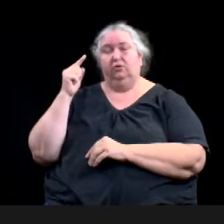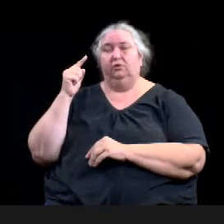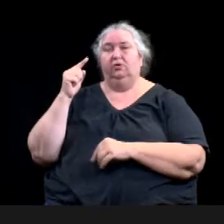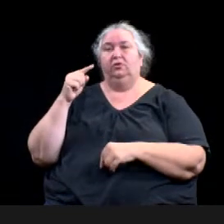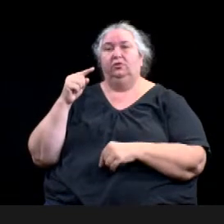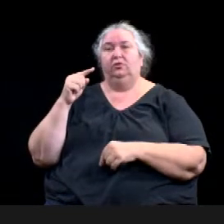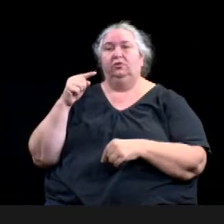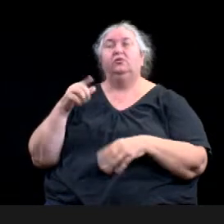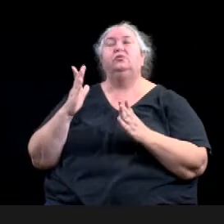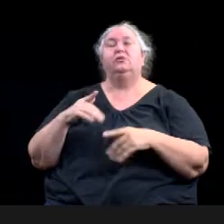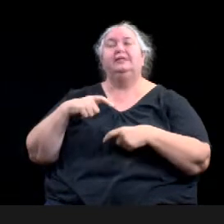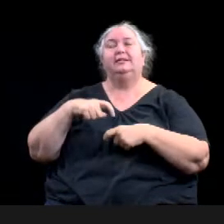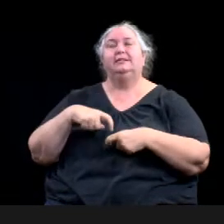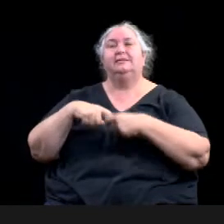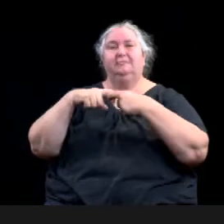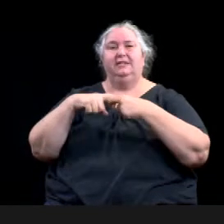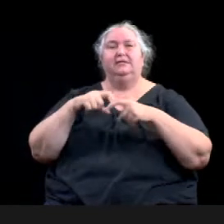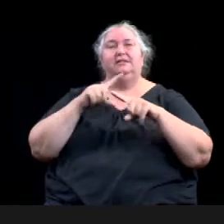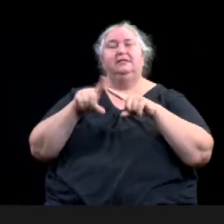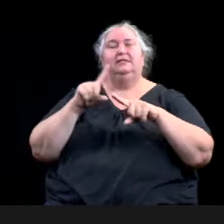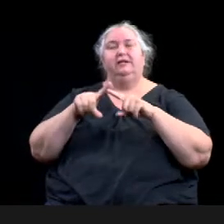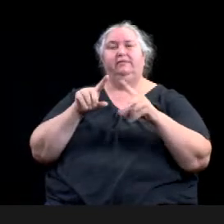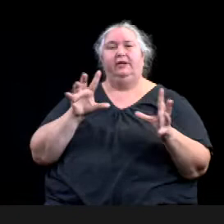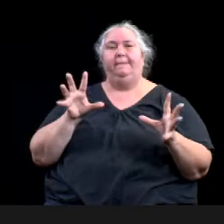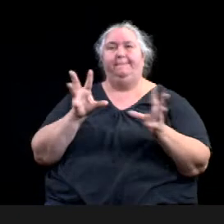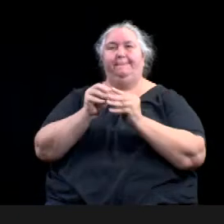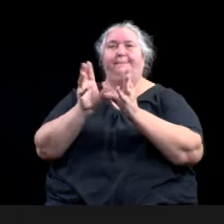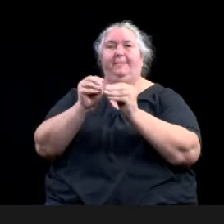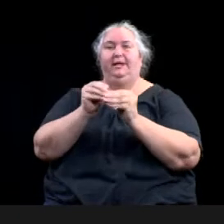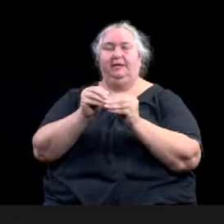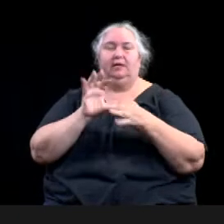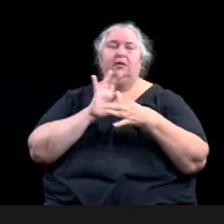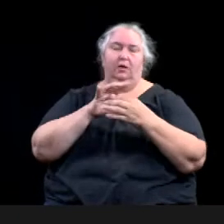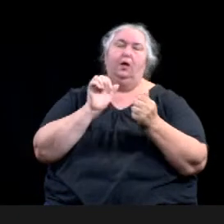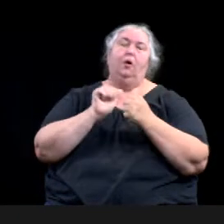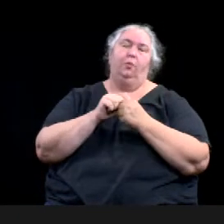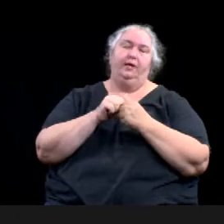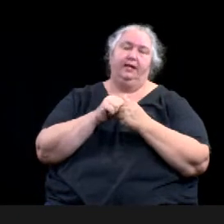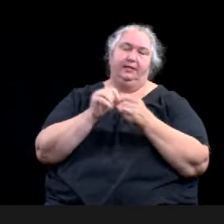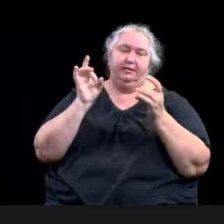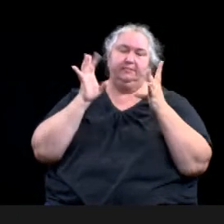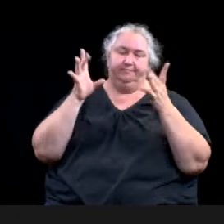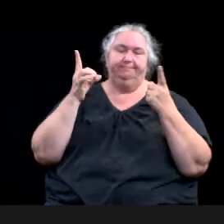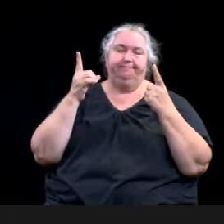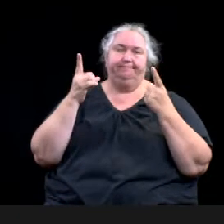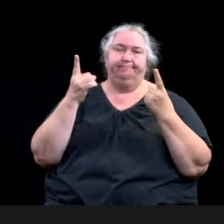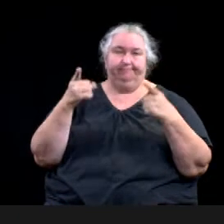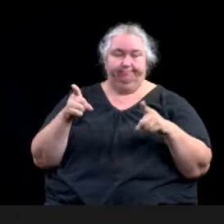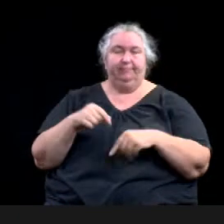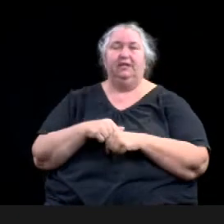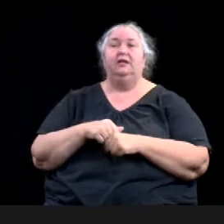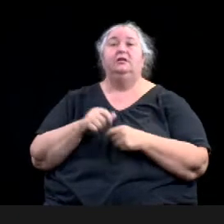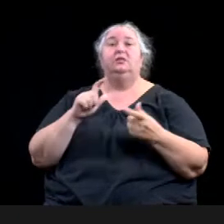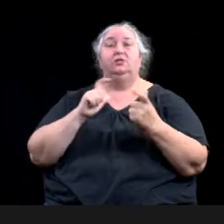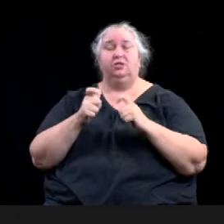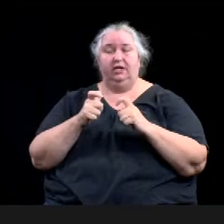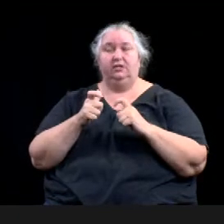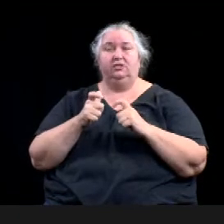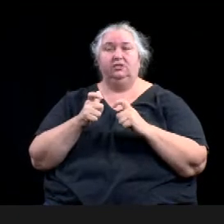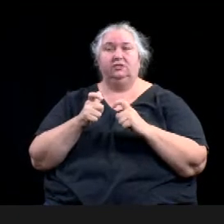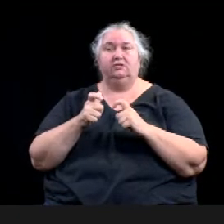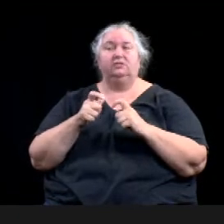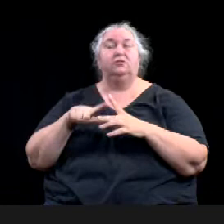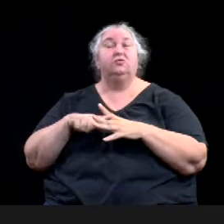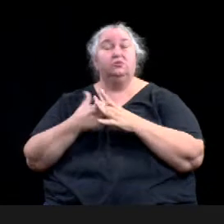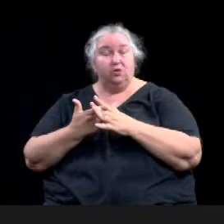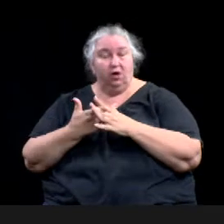March 16th, 2020 until further notice or until the state of disaster declaration expires. In accordance with physical distancing guidelines and while providing